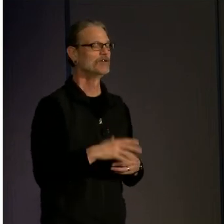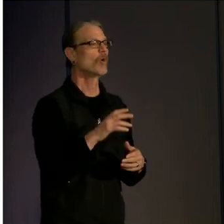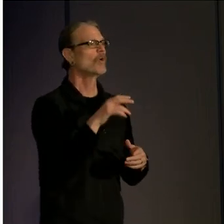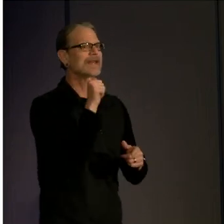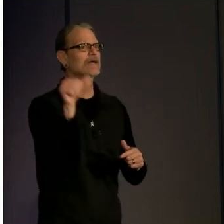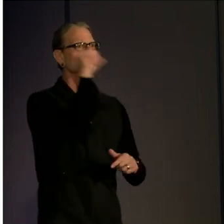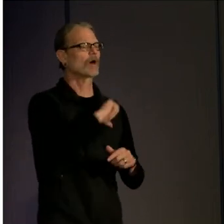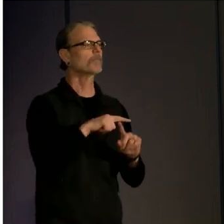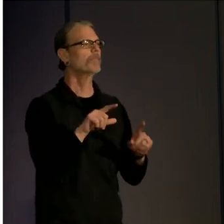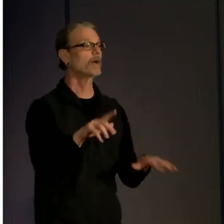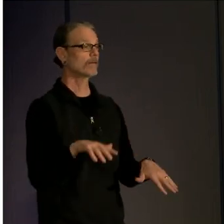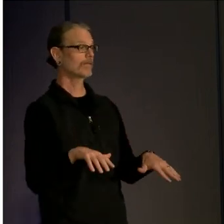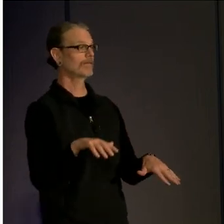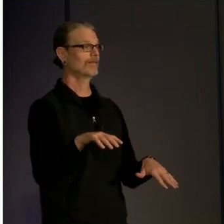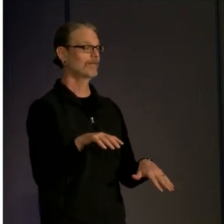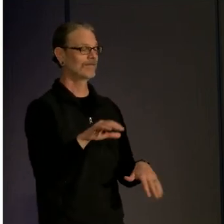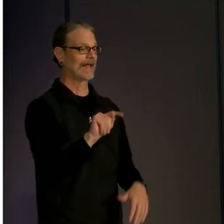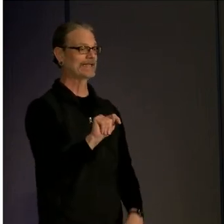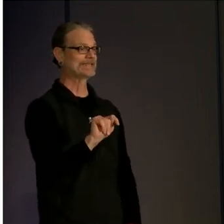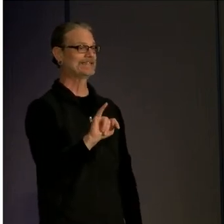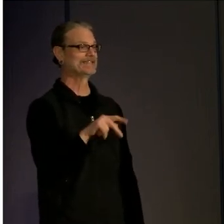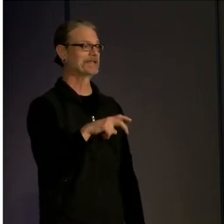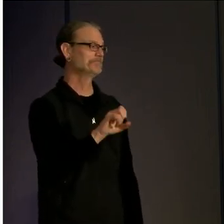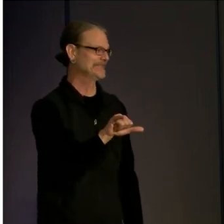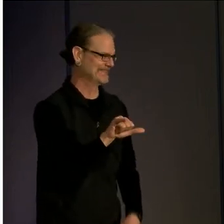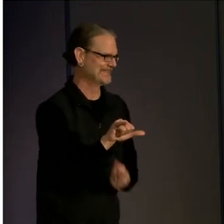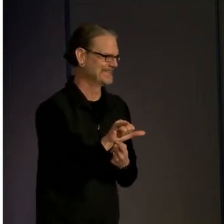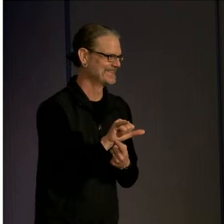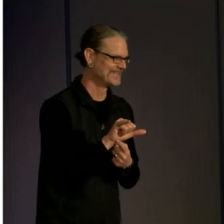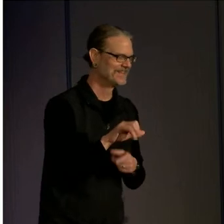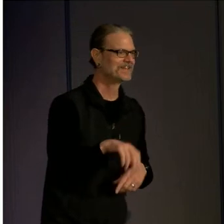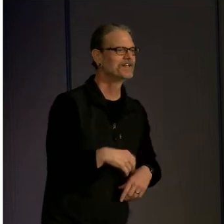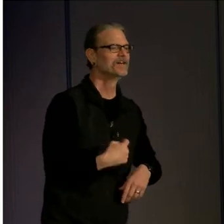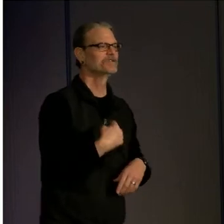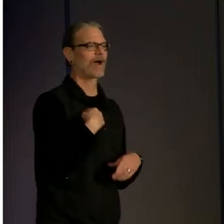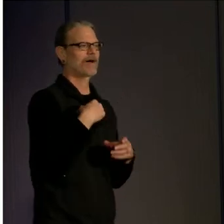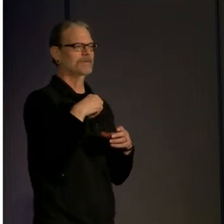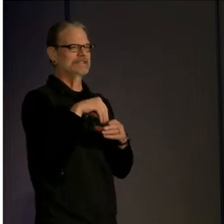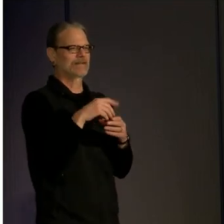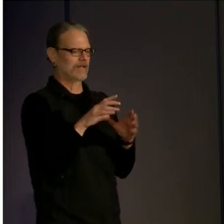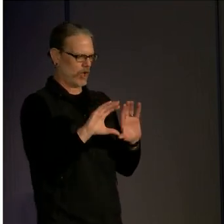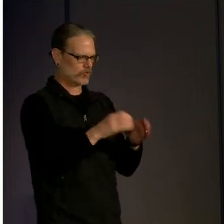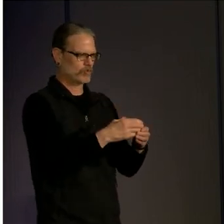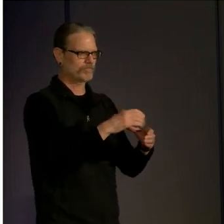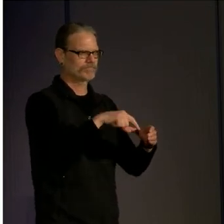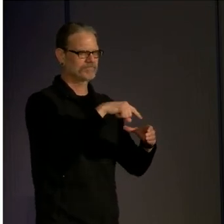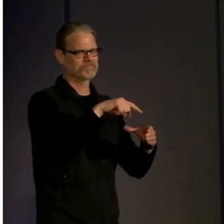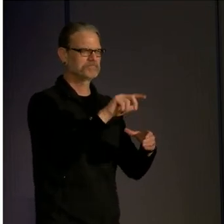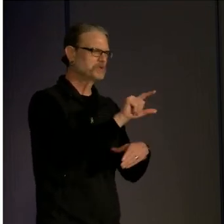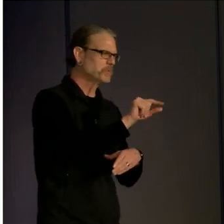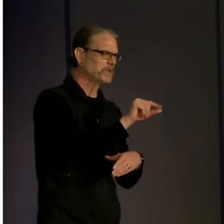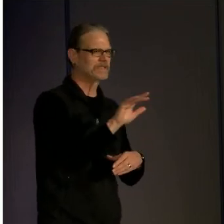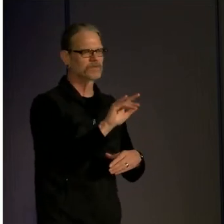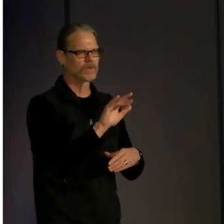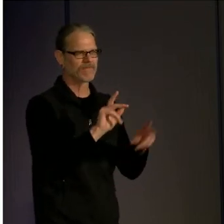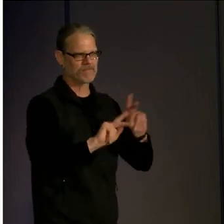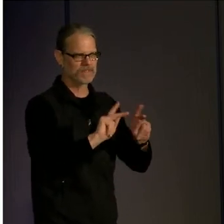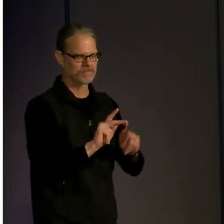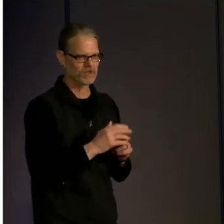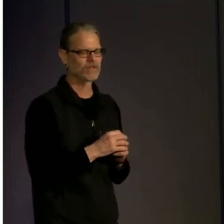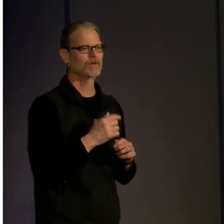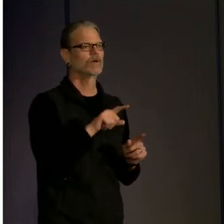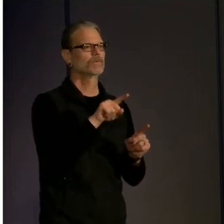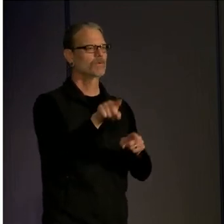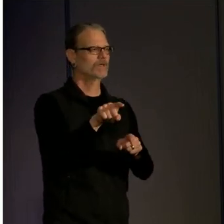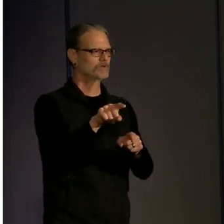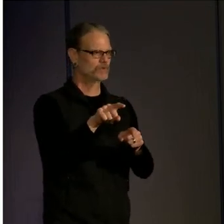tipsy. So there were about, I was in a group of about 20 to 25 people that were blind, and we went to Filippi's,